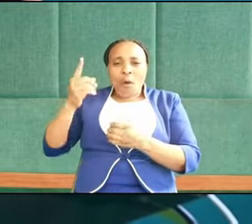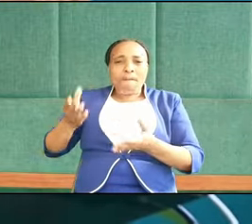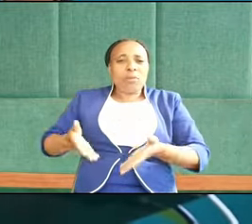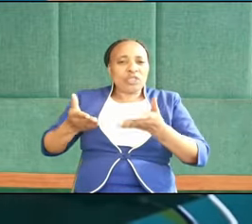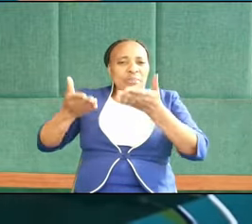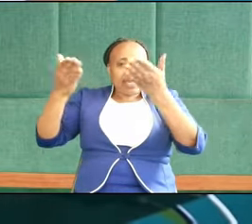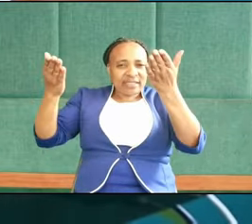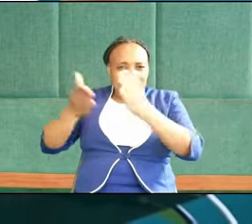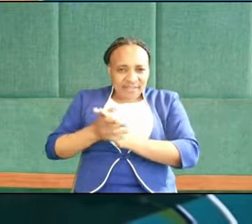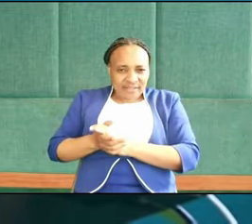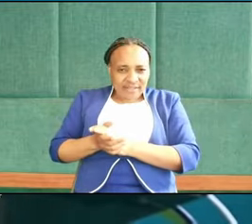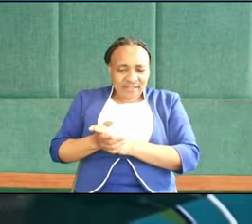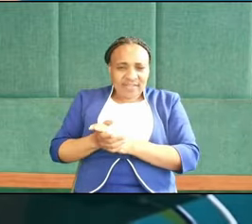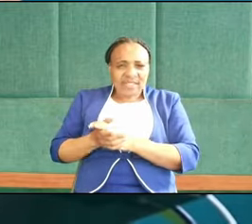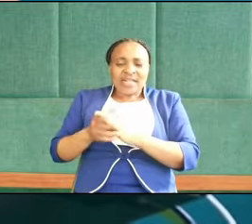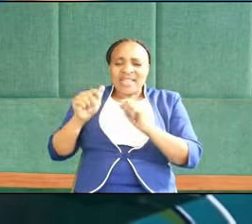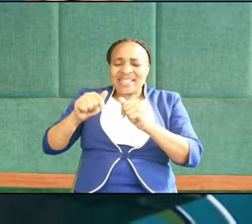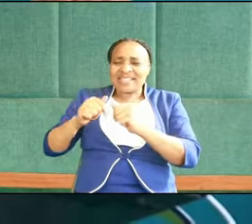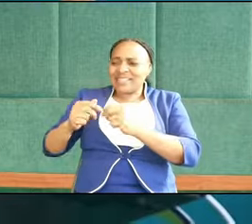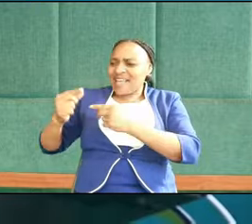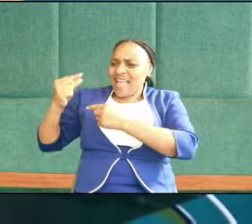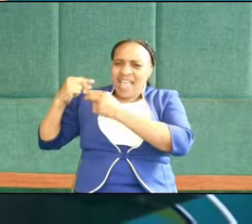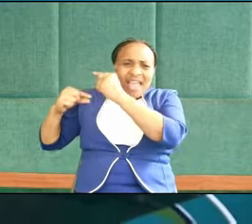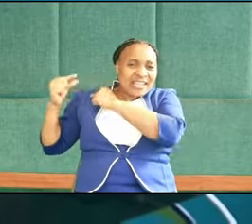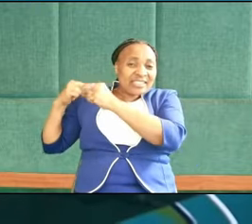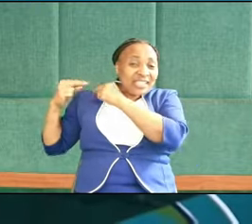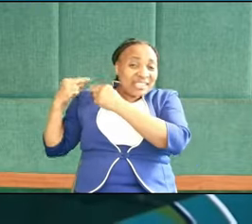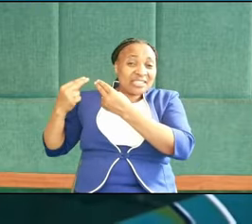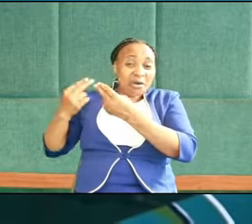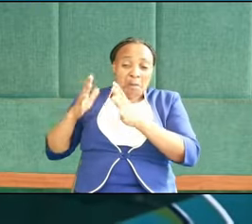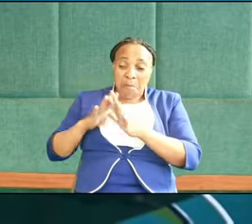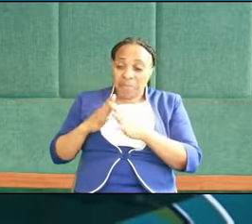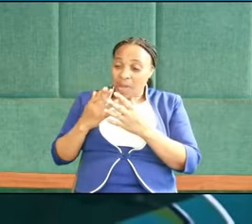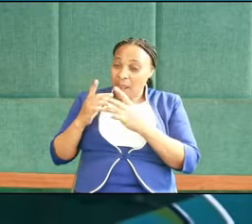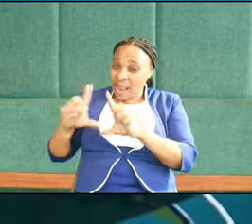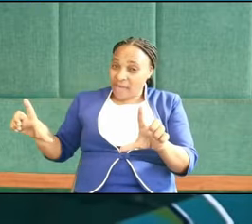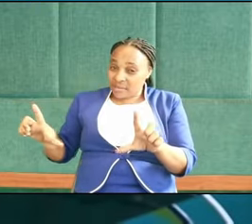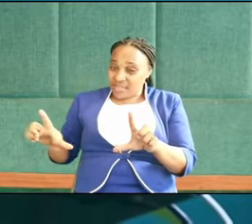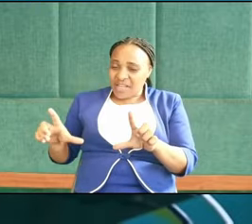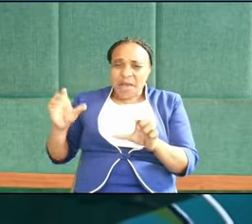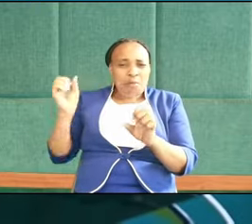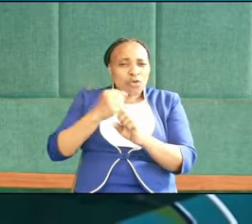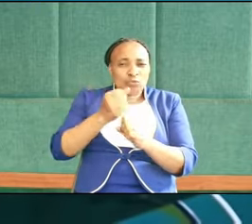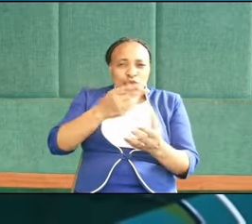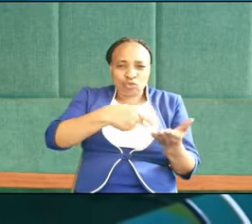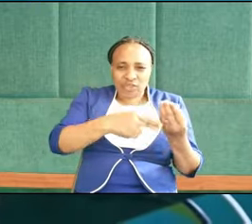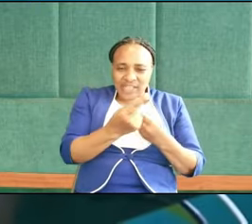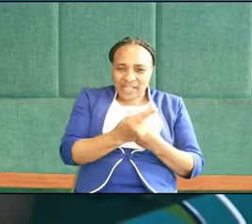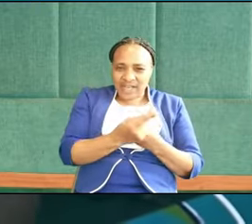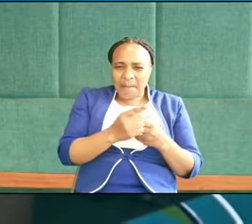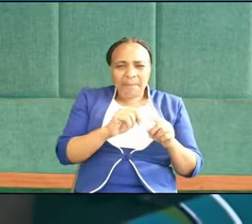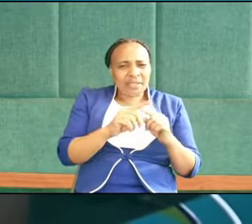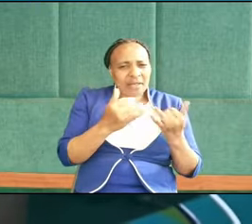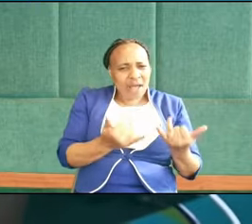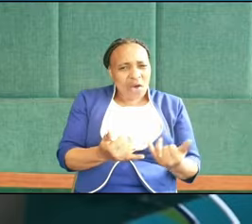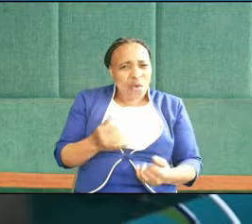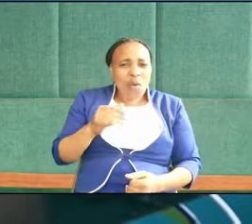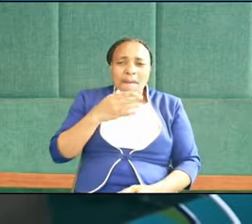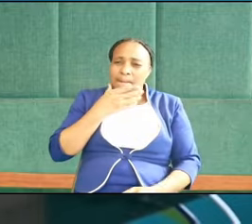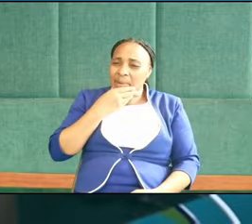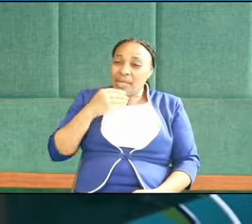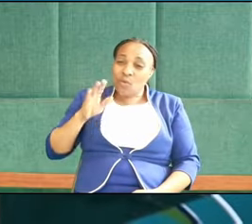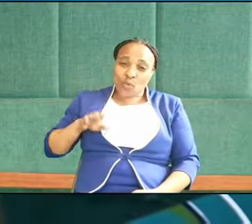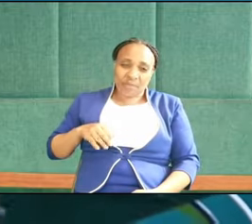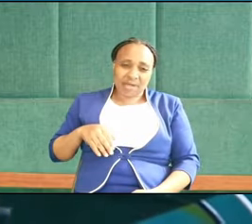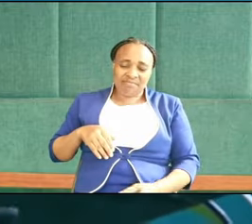vineyard represents ancestral trust. The vineyard represents ancestral landmark. Ladies and gentlemen,